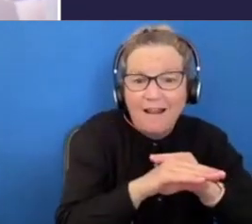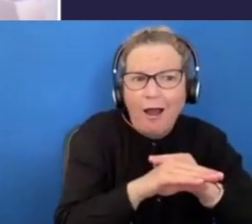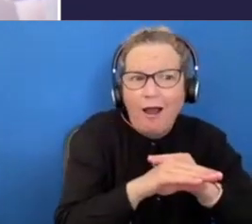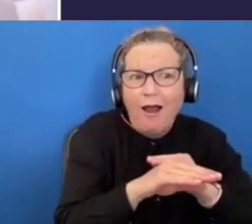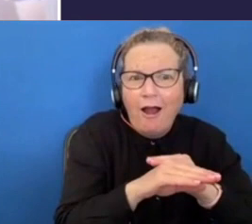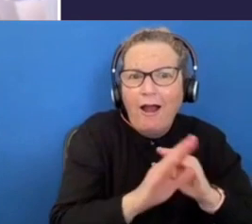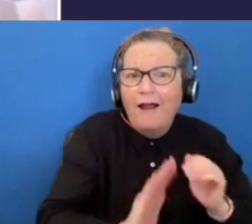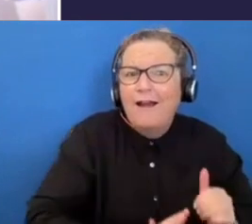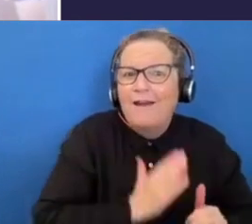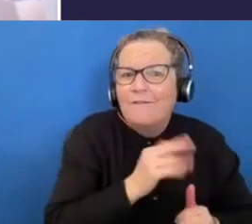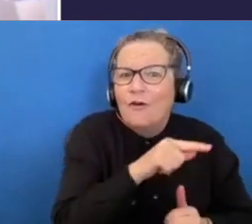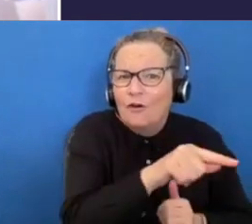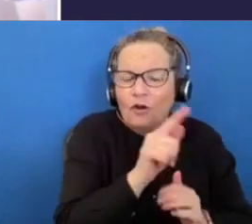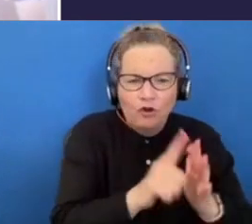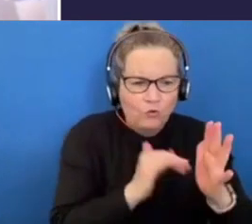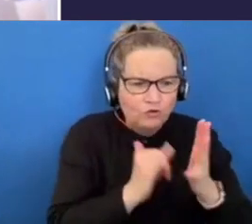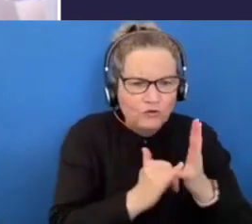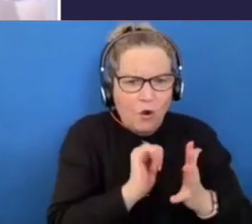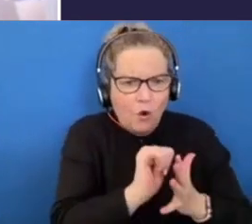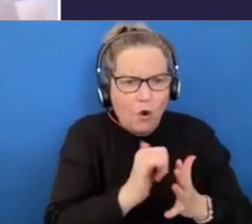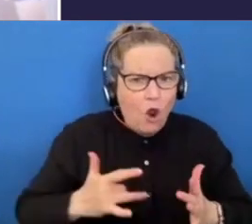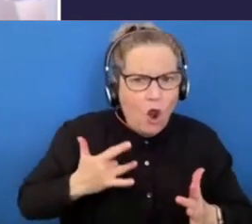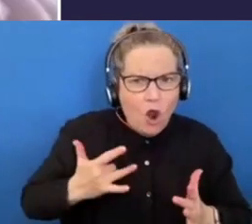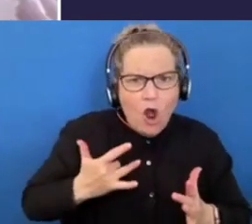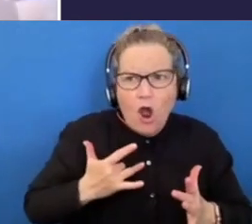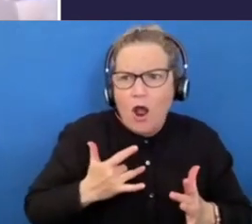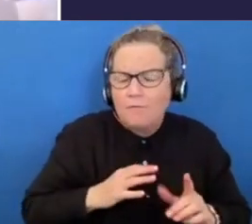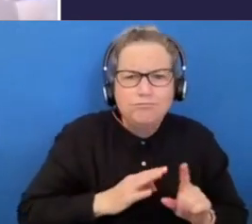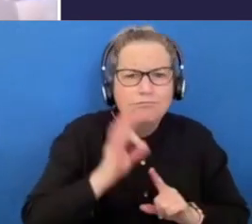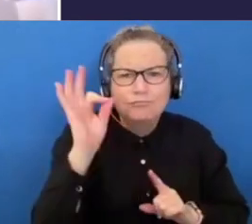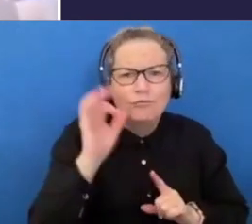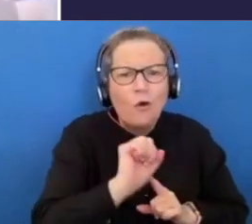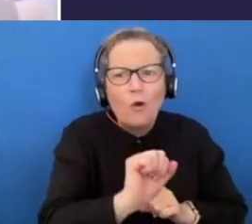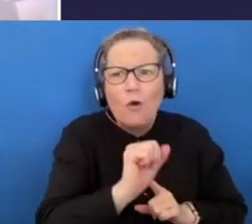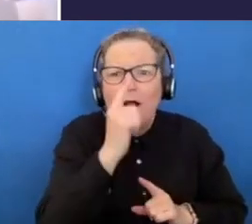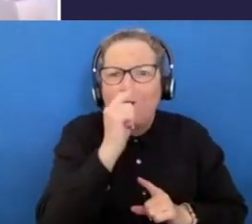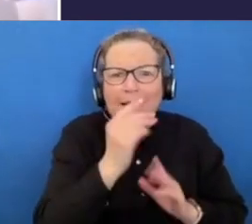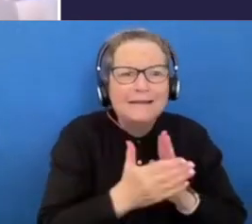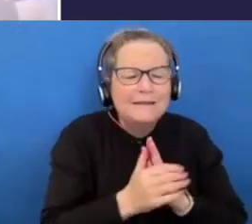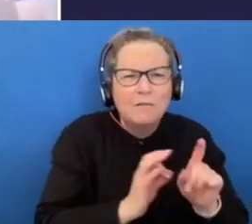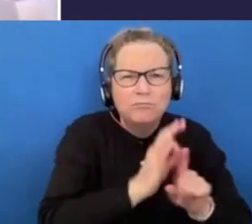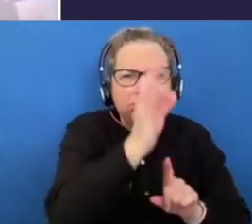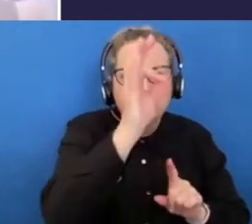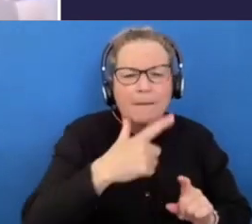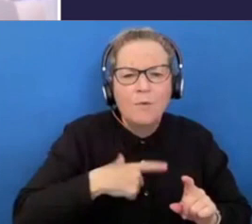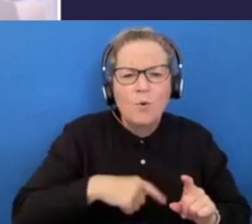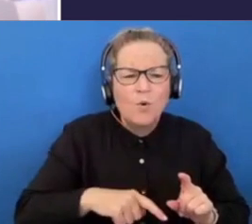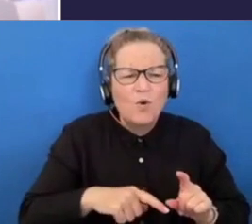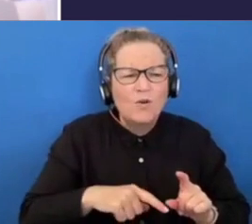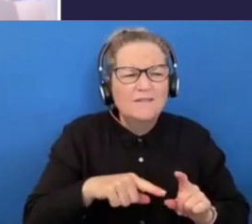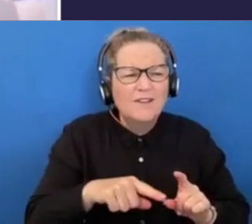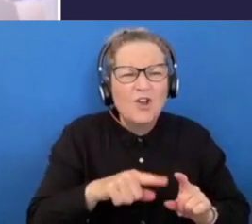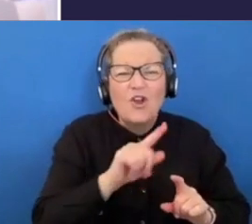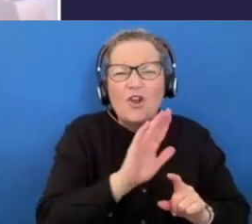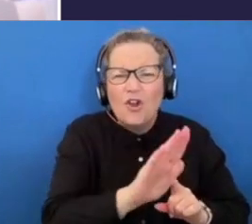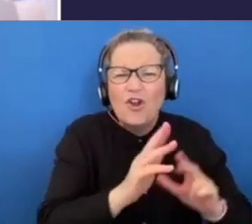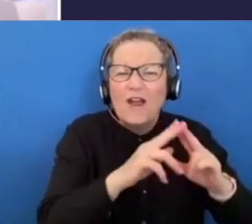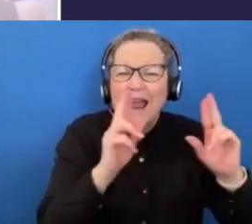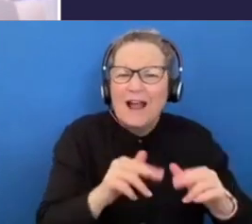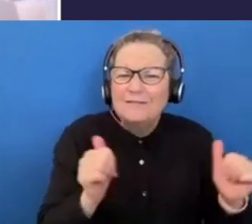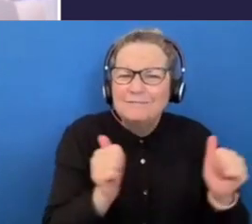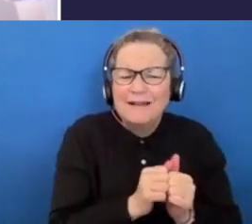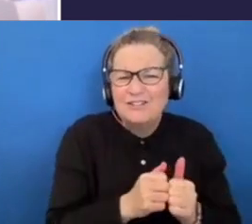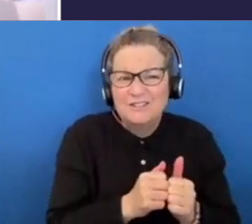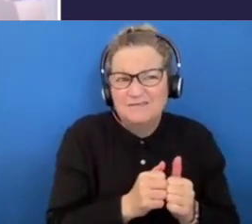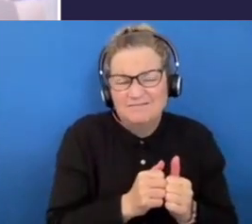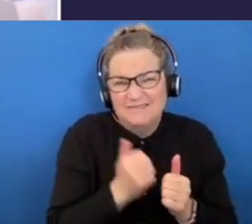always increasing and her capacity is always increasing just because of the nature of having housemates that are just regular people. one of the things